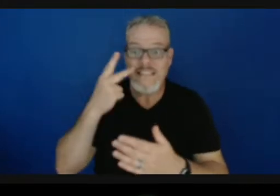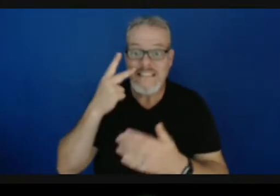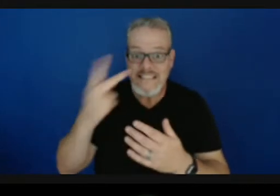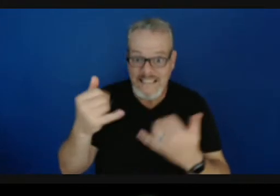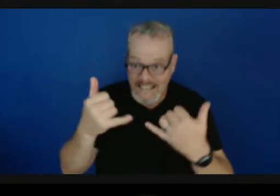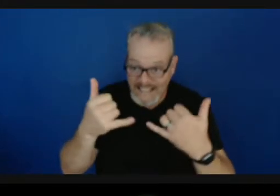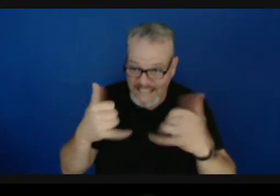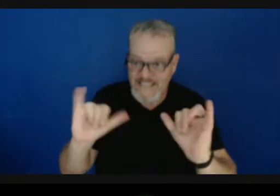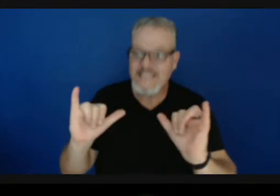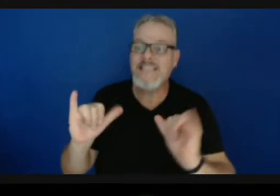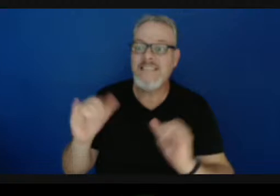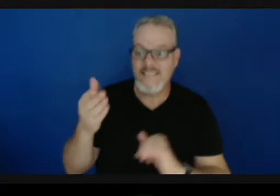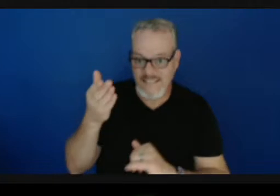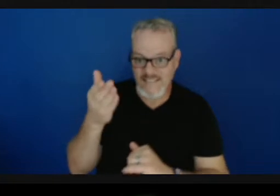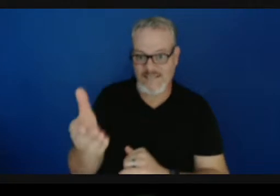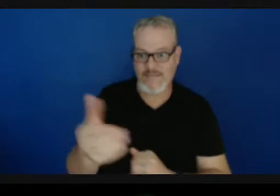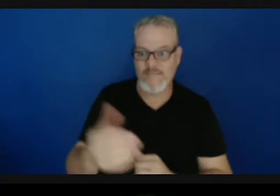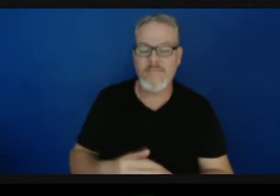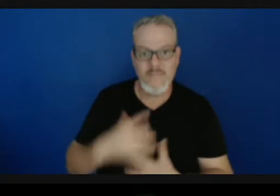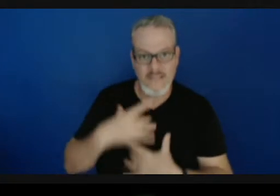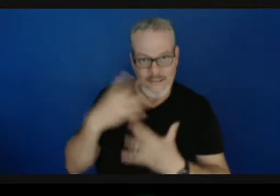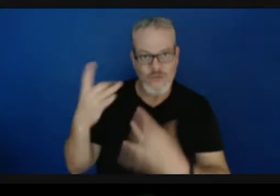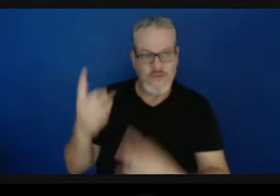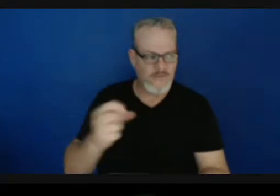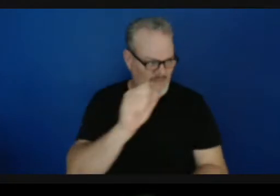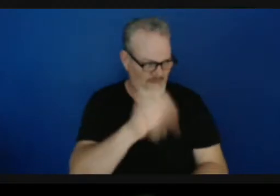right? So interesting to note there. Yeah, sure.